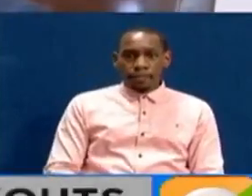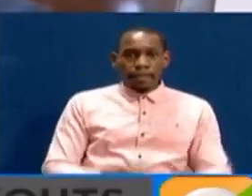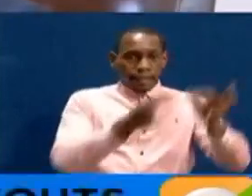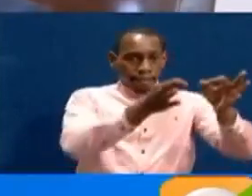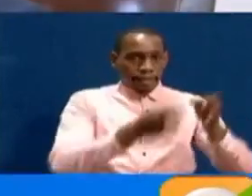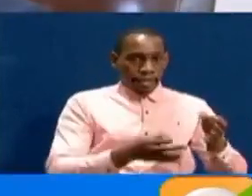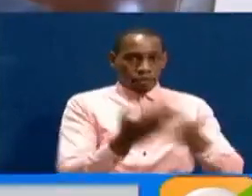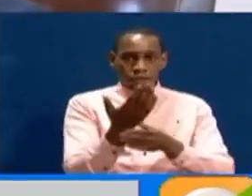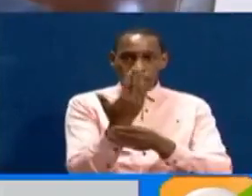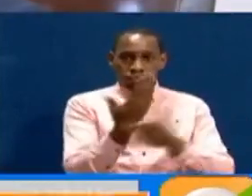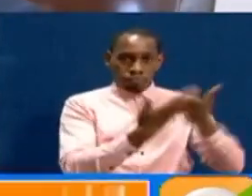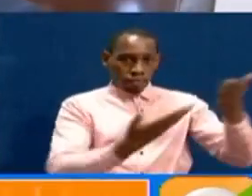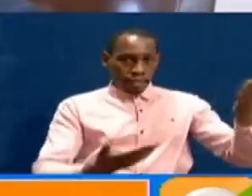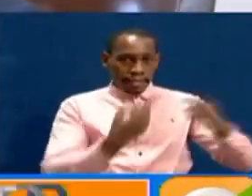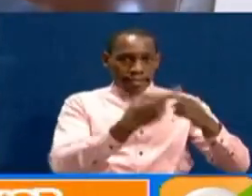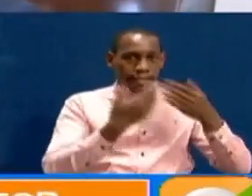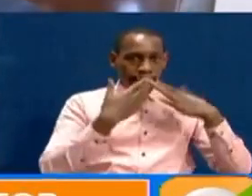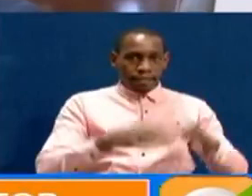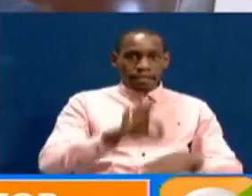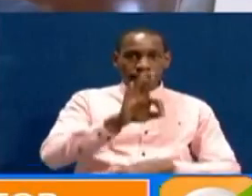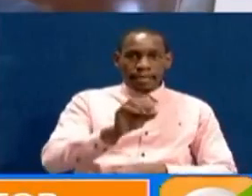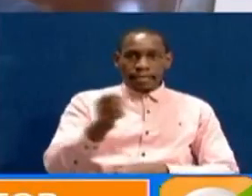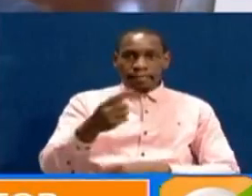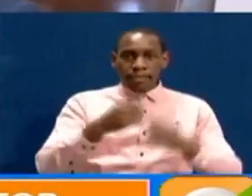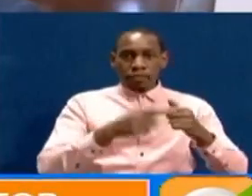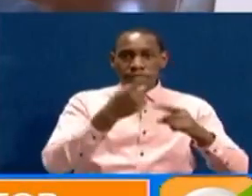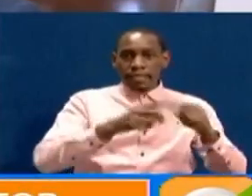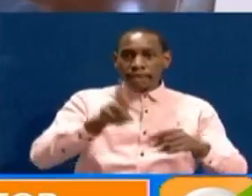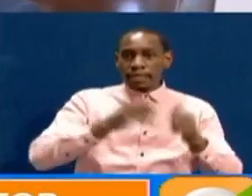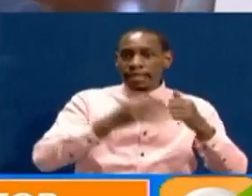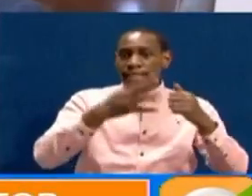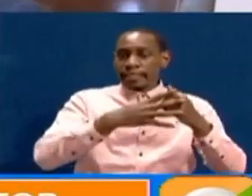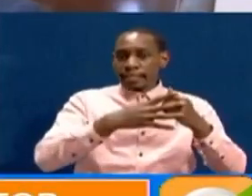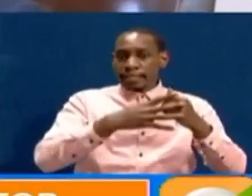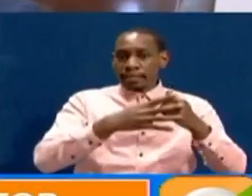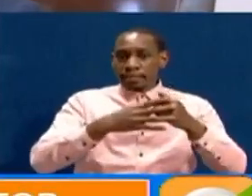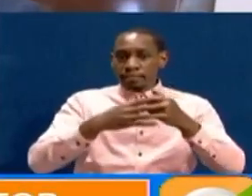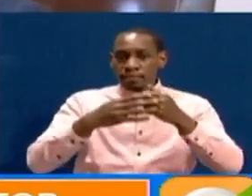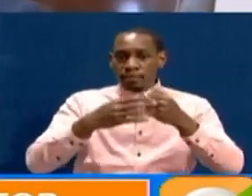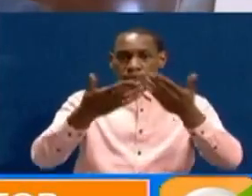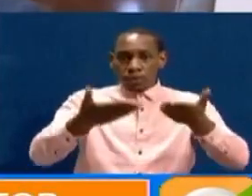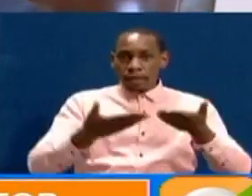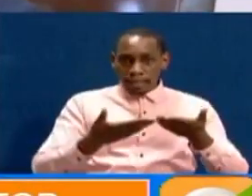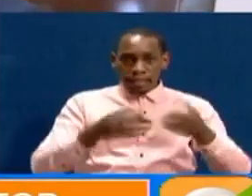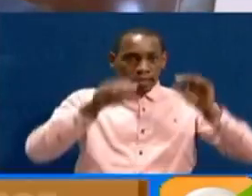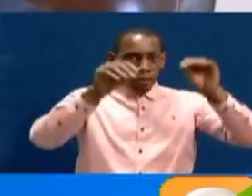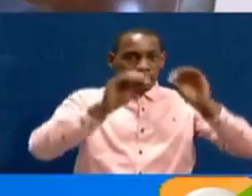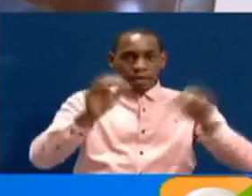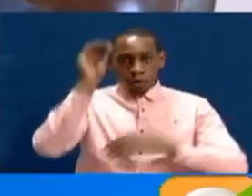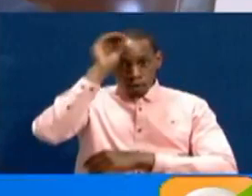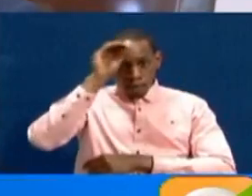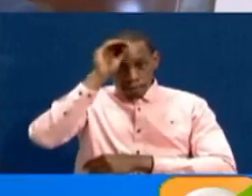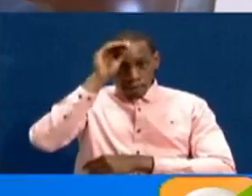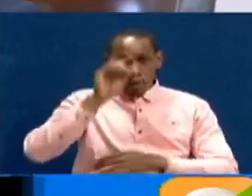financial statements for the year ended 30th June 2019 received an unqualified